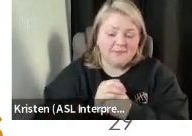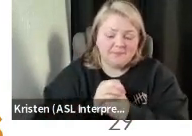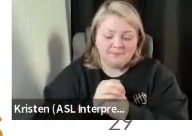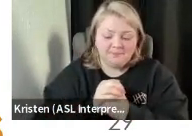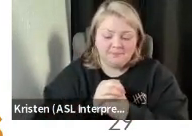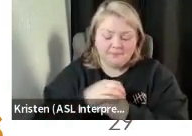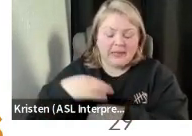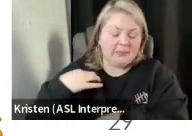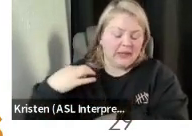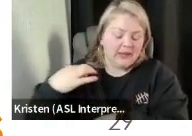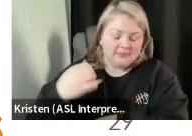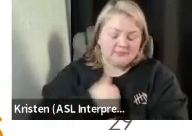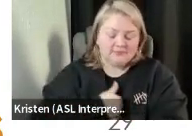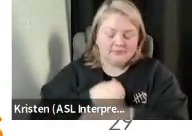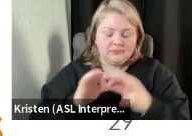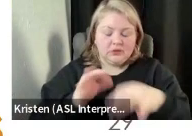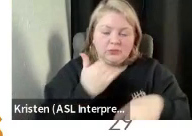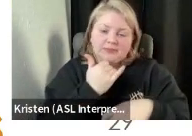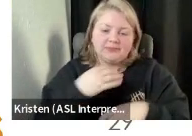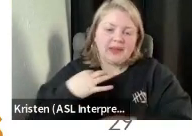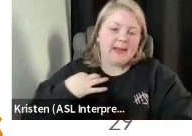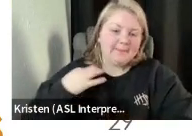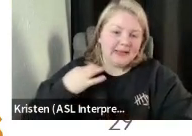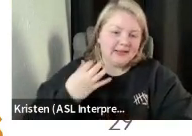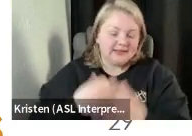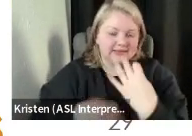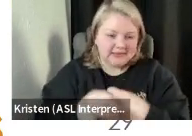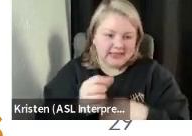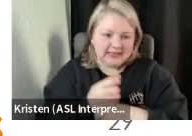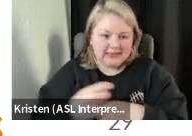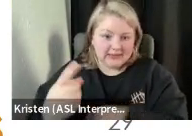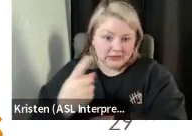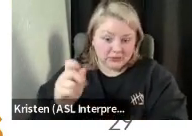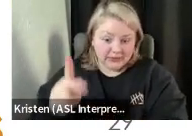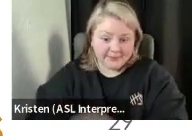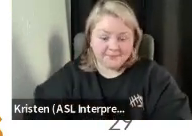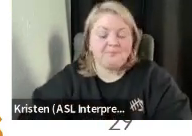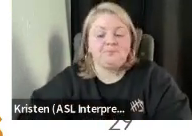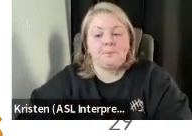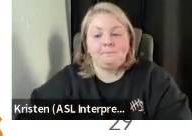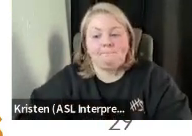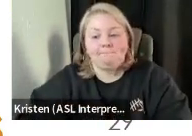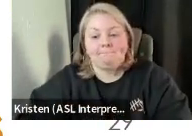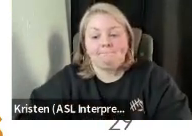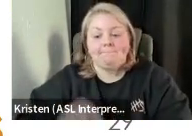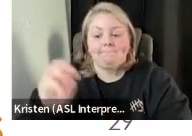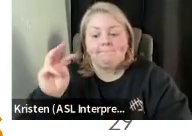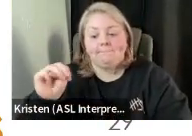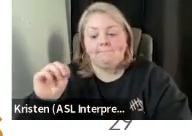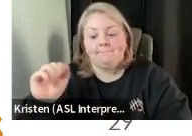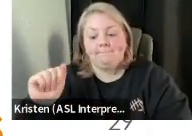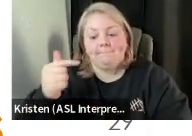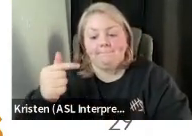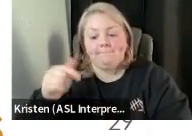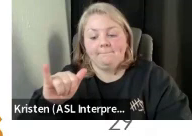Right, and we'll just give it another couple of minutes or another minute or two. All right, I see Maggie with their hand up.